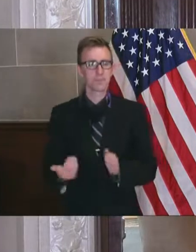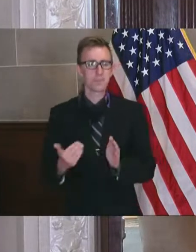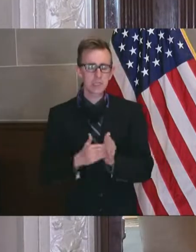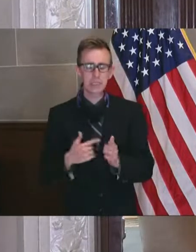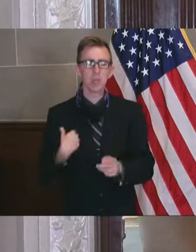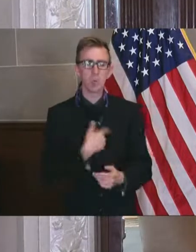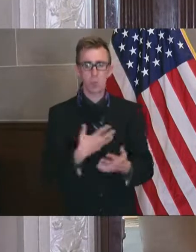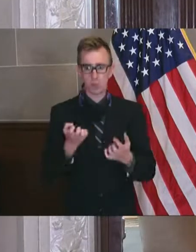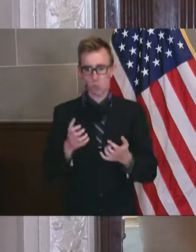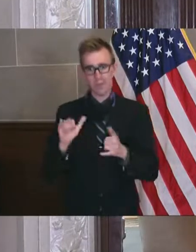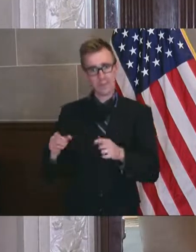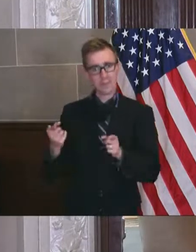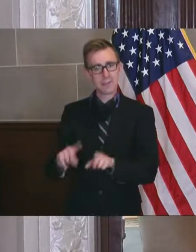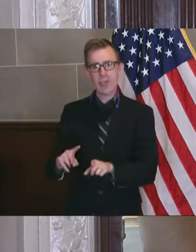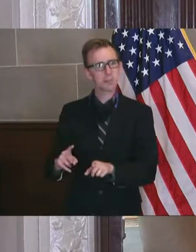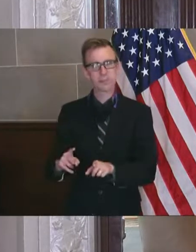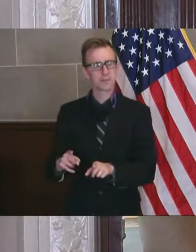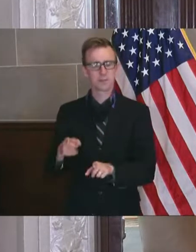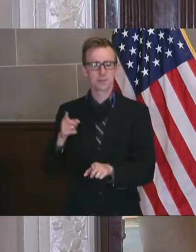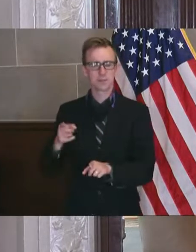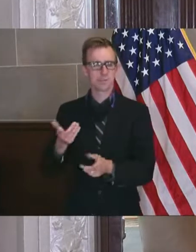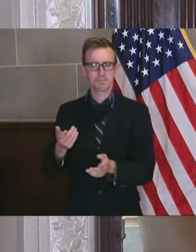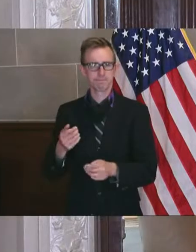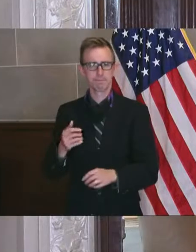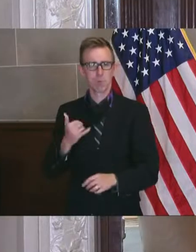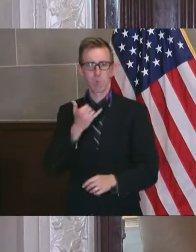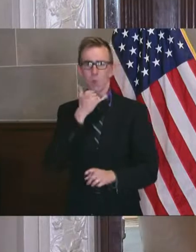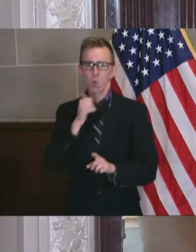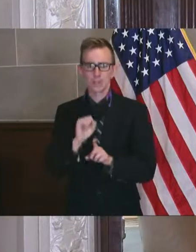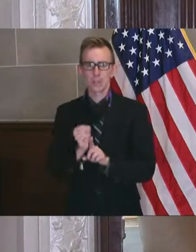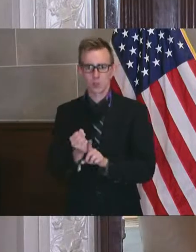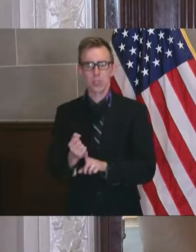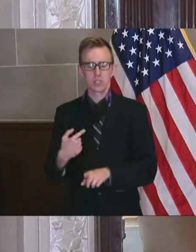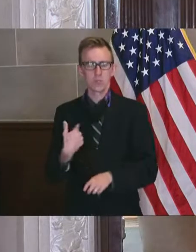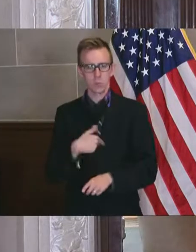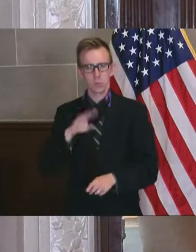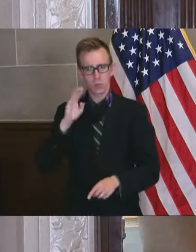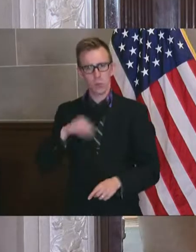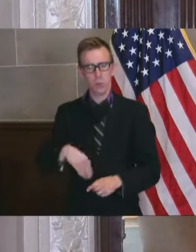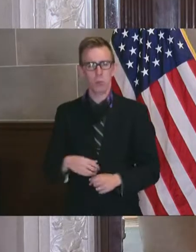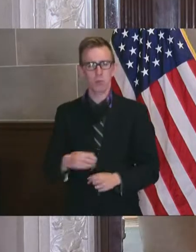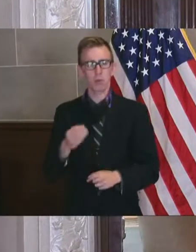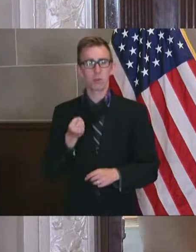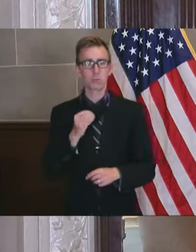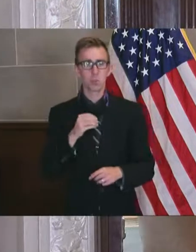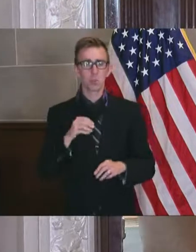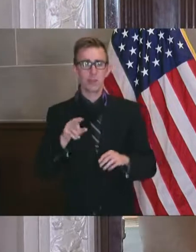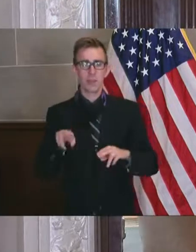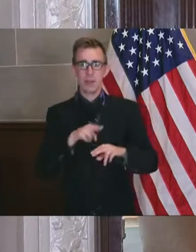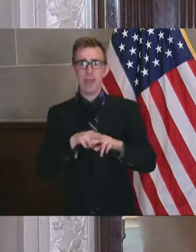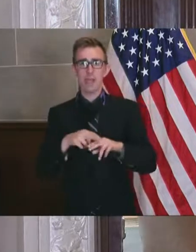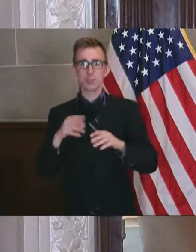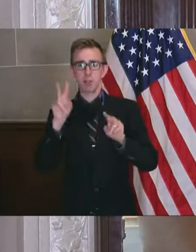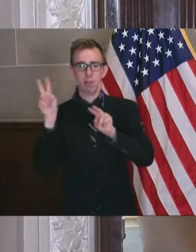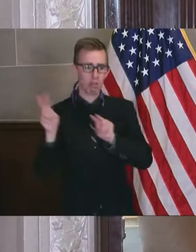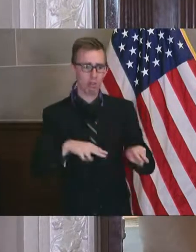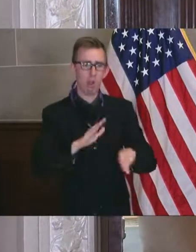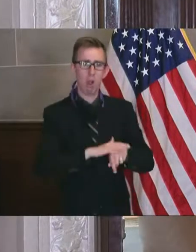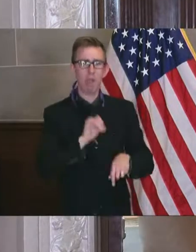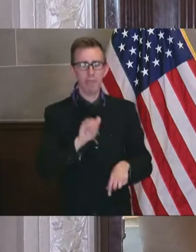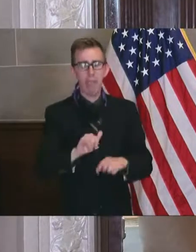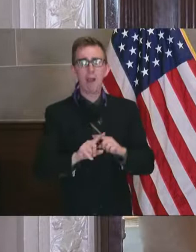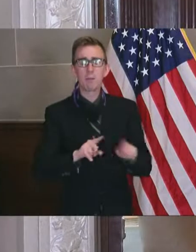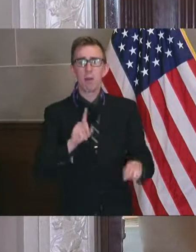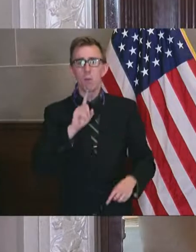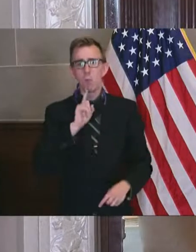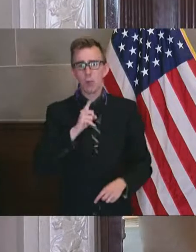wanted to happen what happened at Lake of the Ozarks. I mean, I think that would tell us all. You know, we just assumed Missouri wasn't on national news for that, but the reality